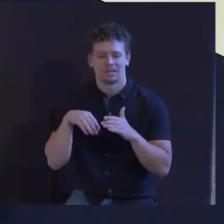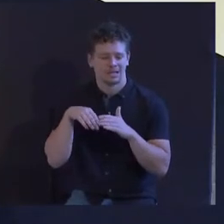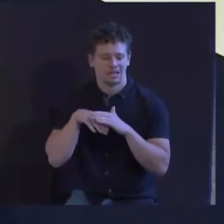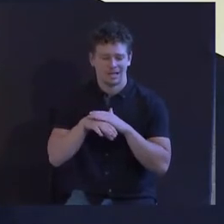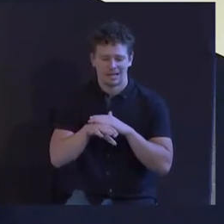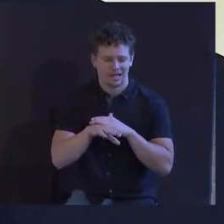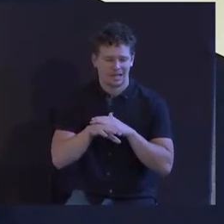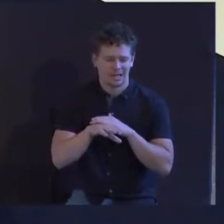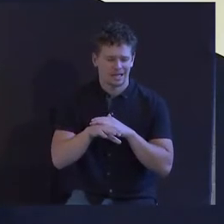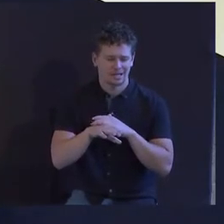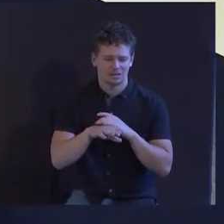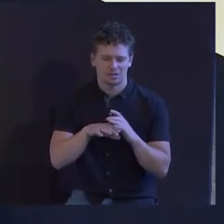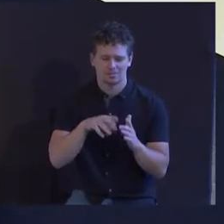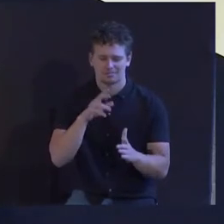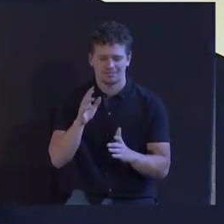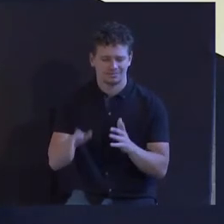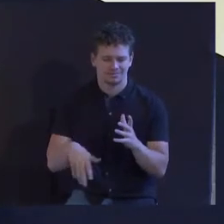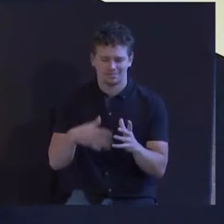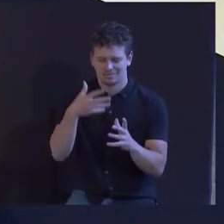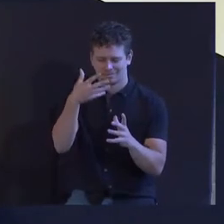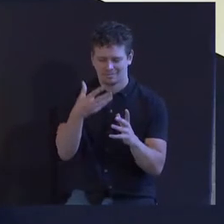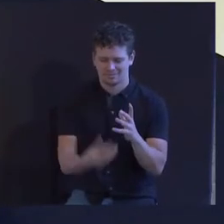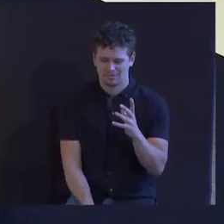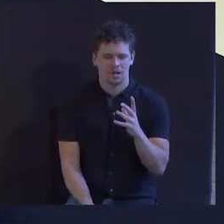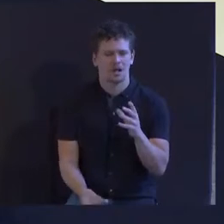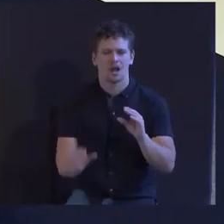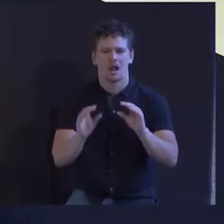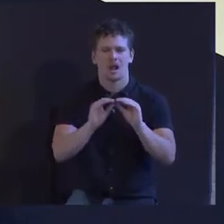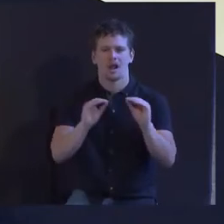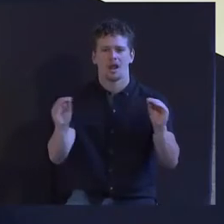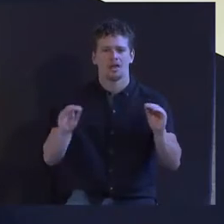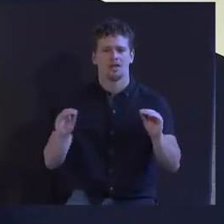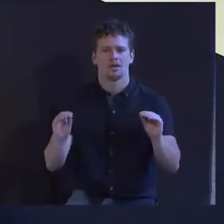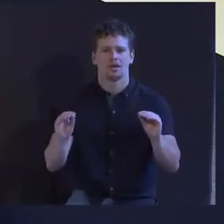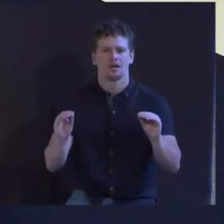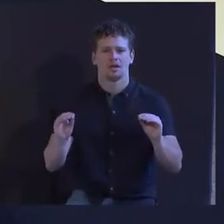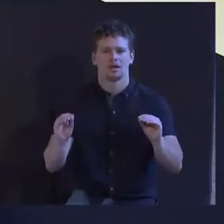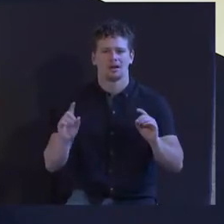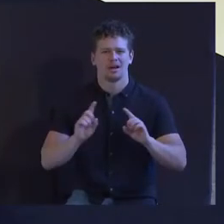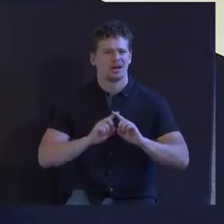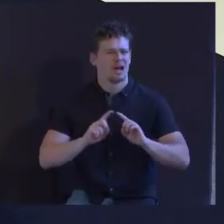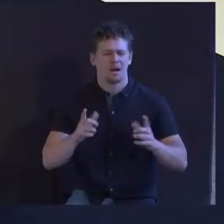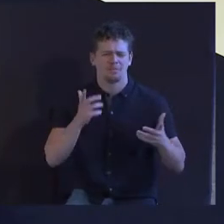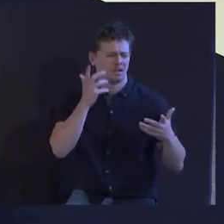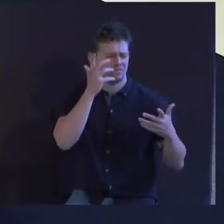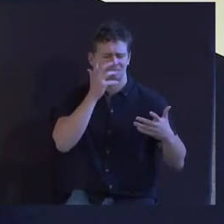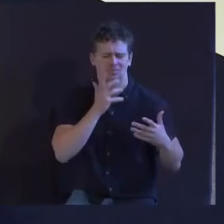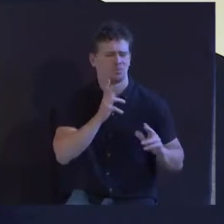emptiness, still, luminous, and sweet.